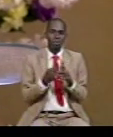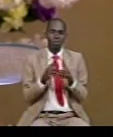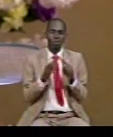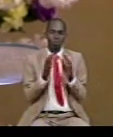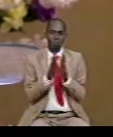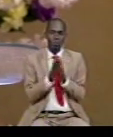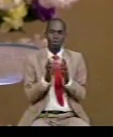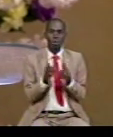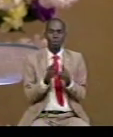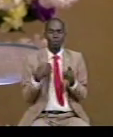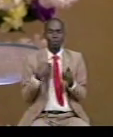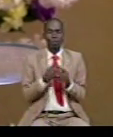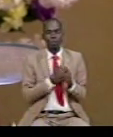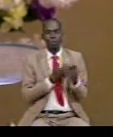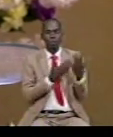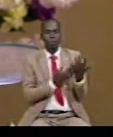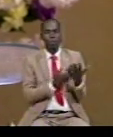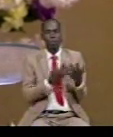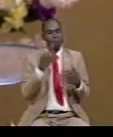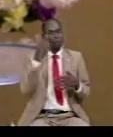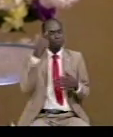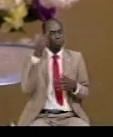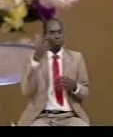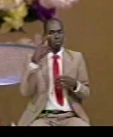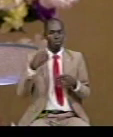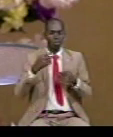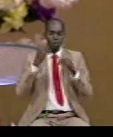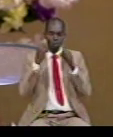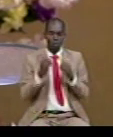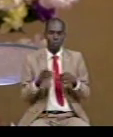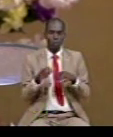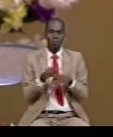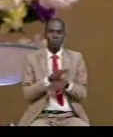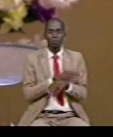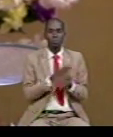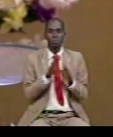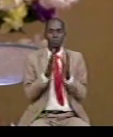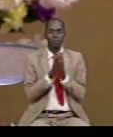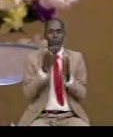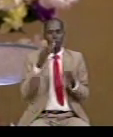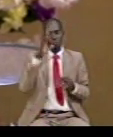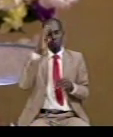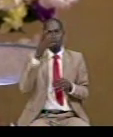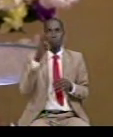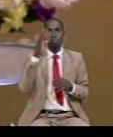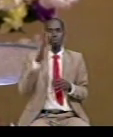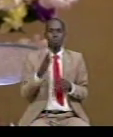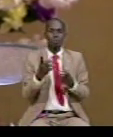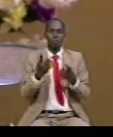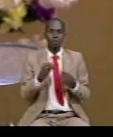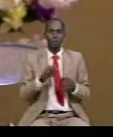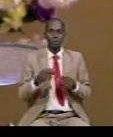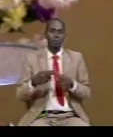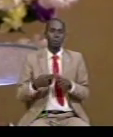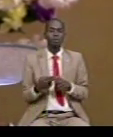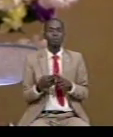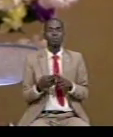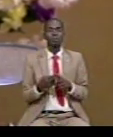prayer tonight and is coming your way. Jesus